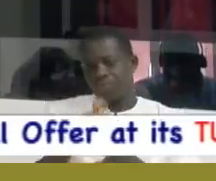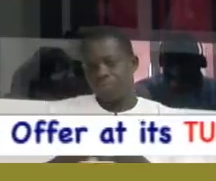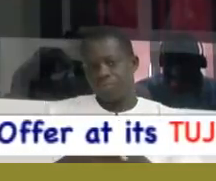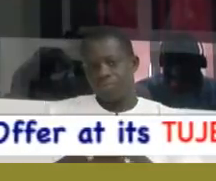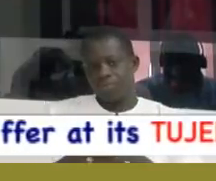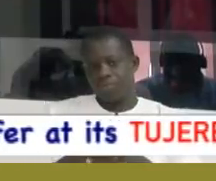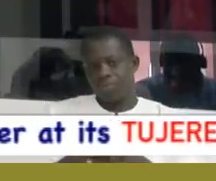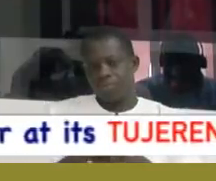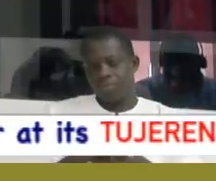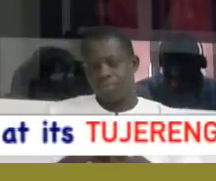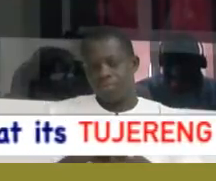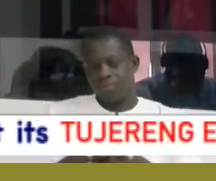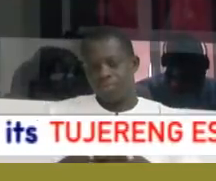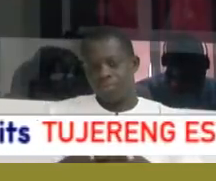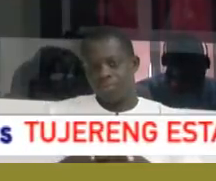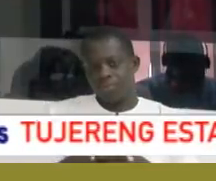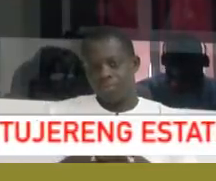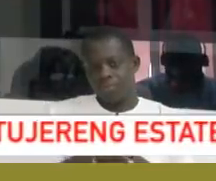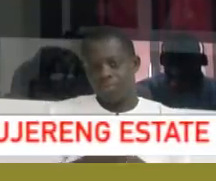line